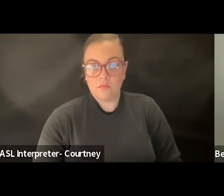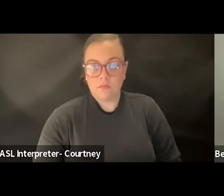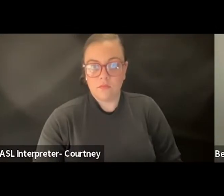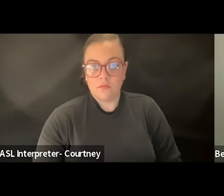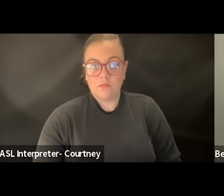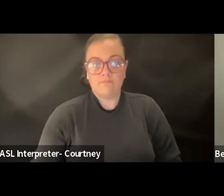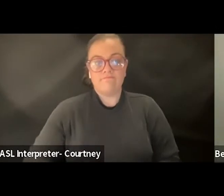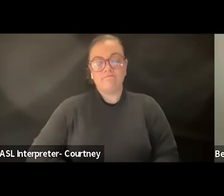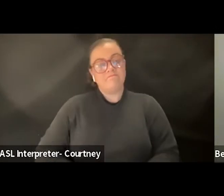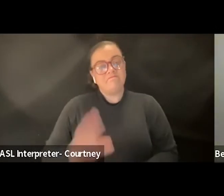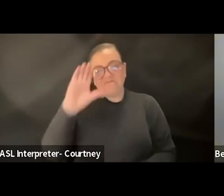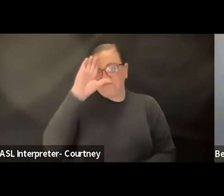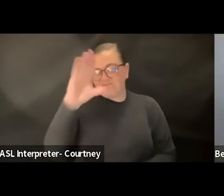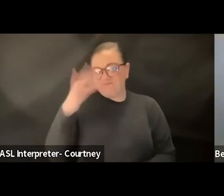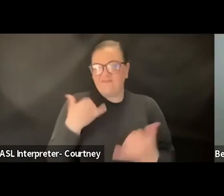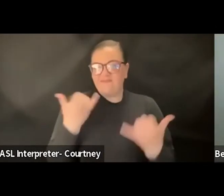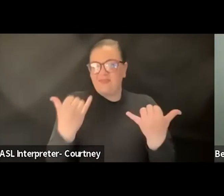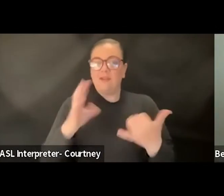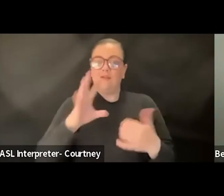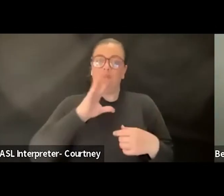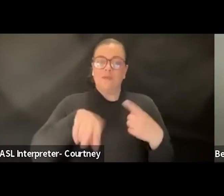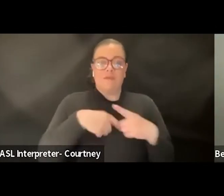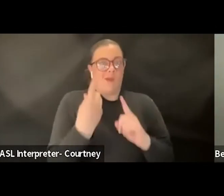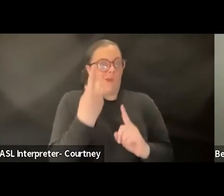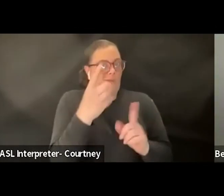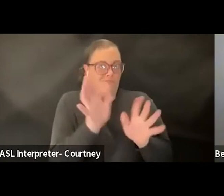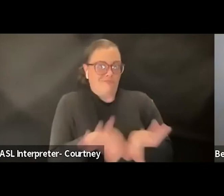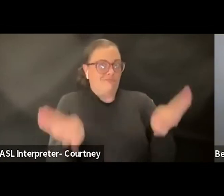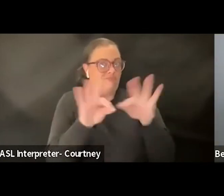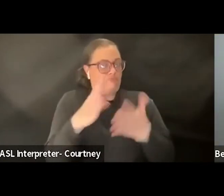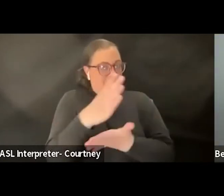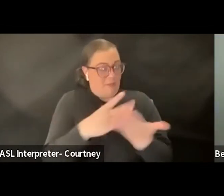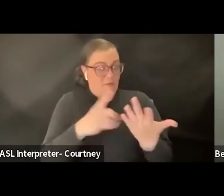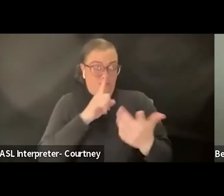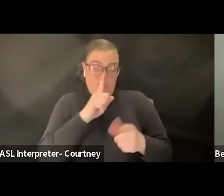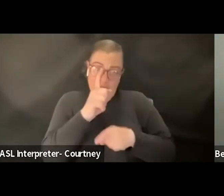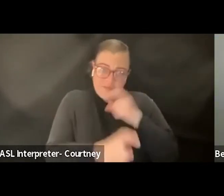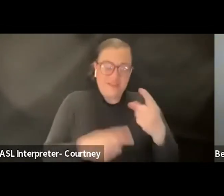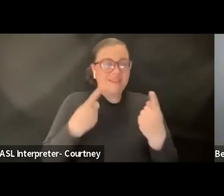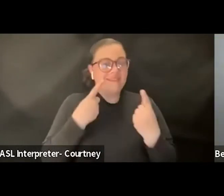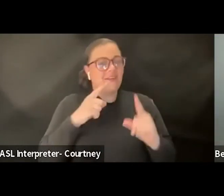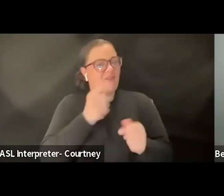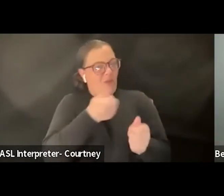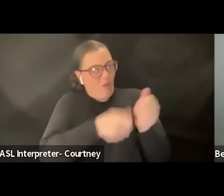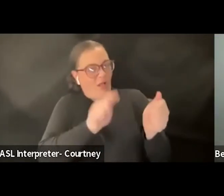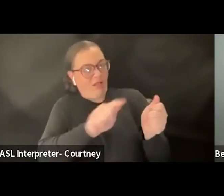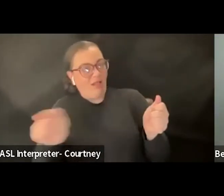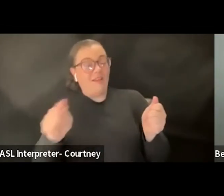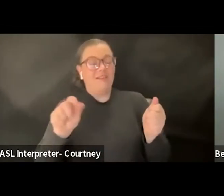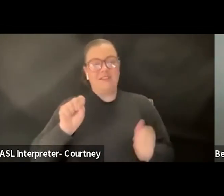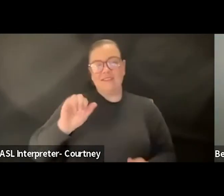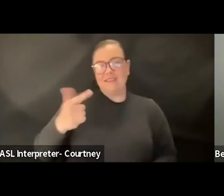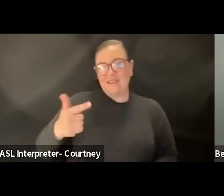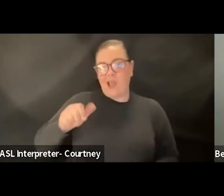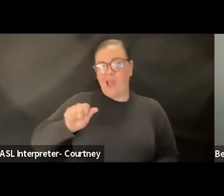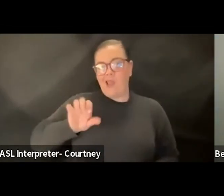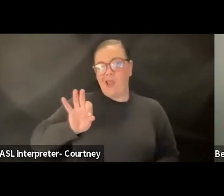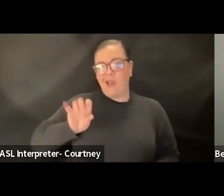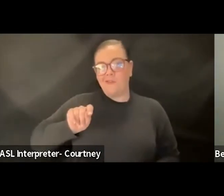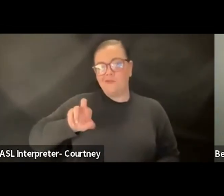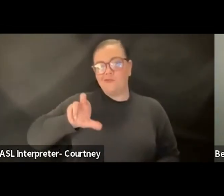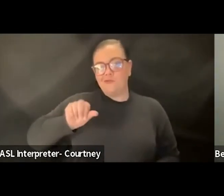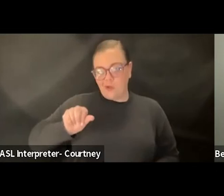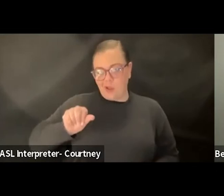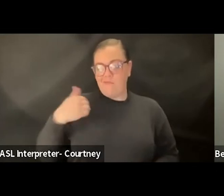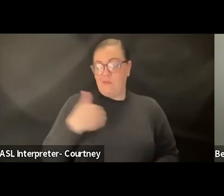Today, we're going to talk about one of the essential components that contribute to the success of every SAG-AFTRA member, your union. This is an episode